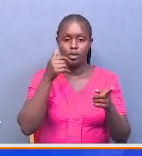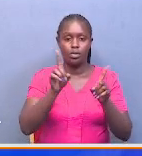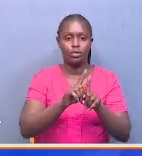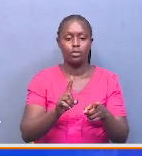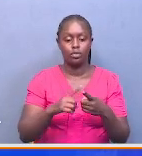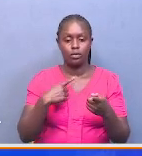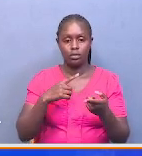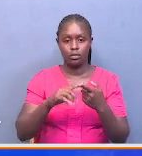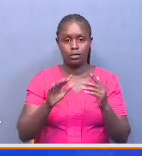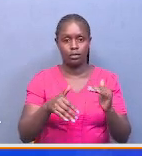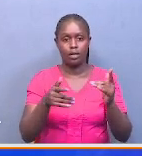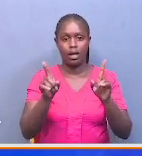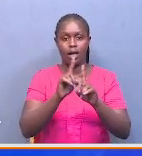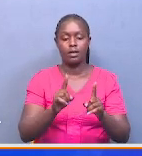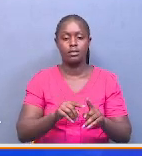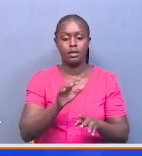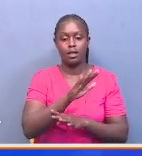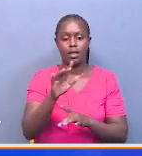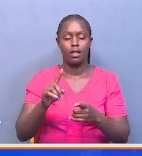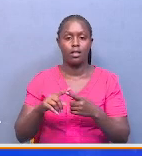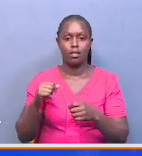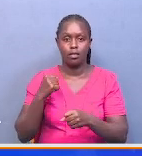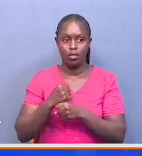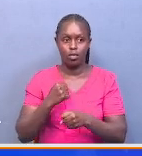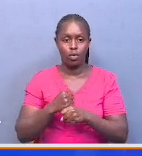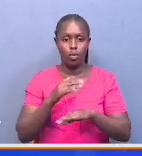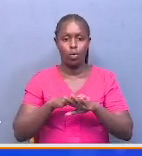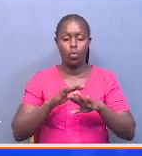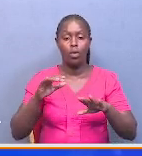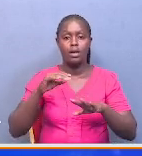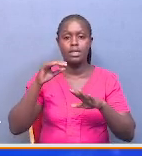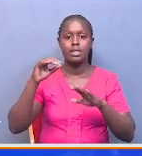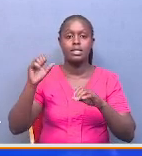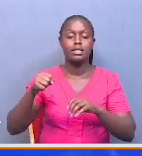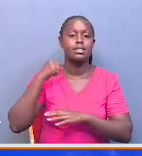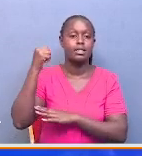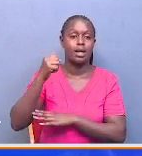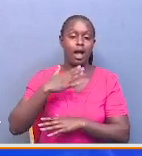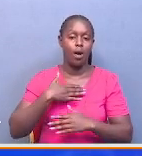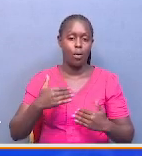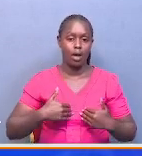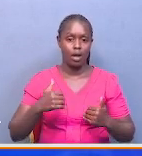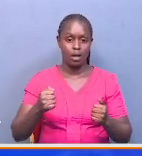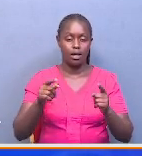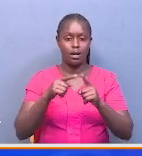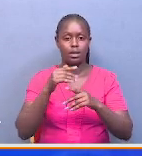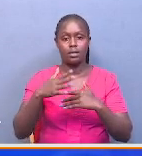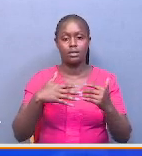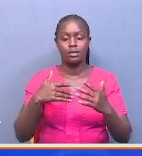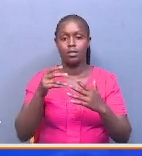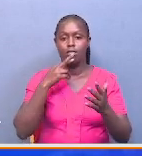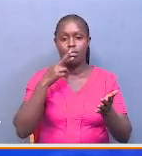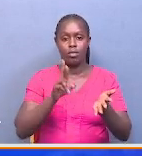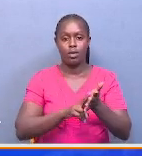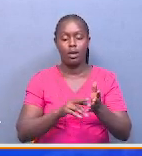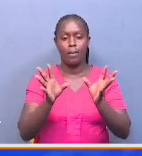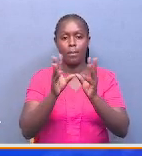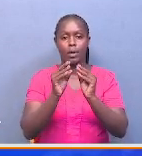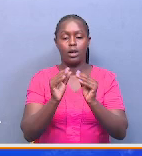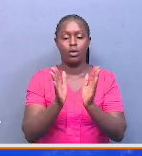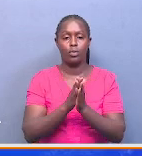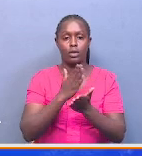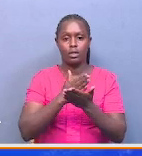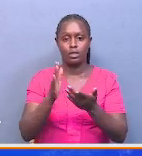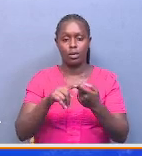same fate as their colleagues on strike. Close to 3 years later, our health and science reporter Zainab Mohammed met up with some